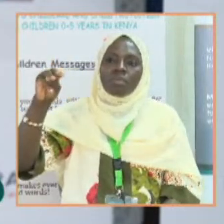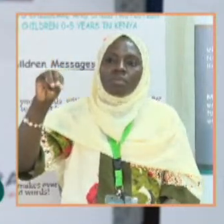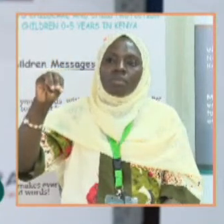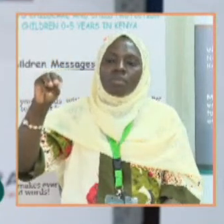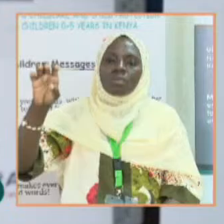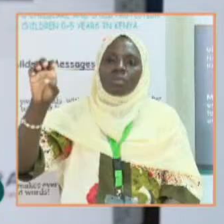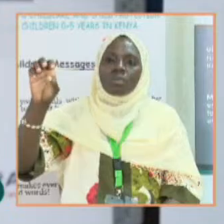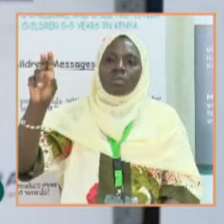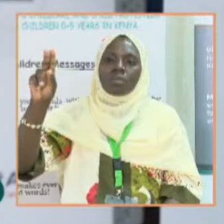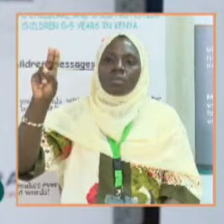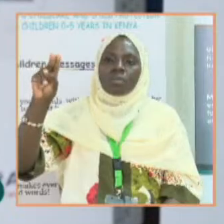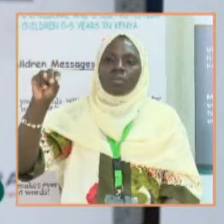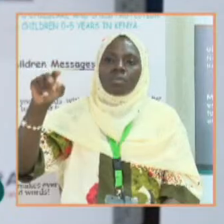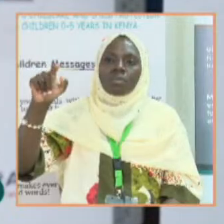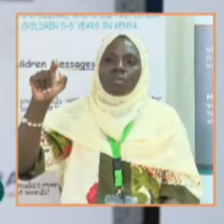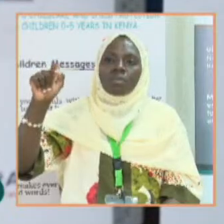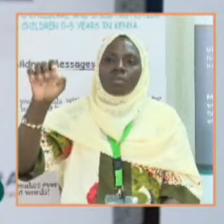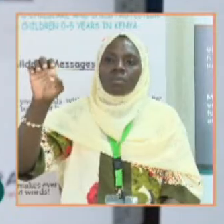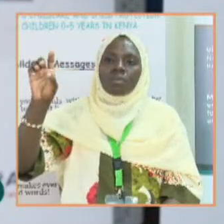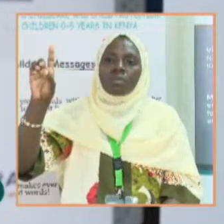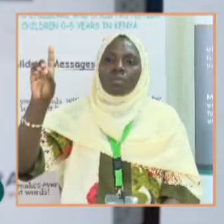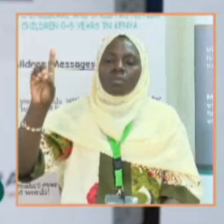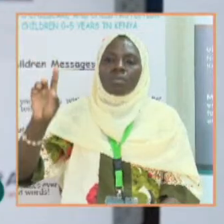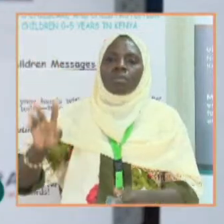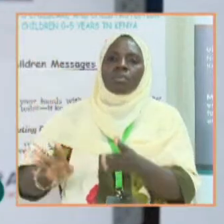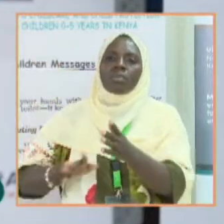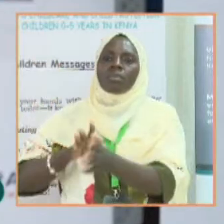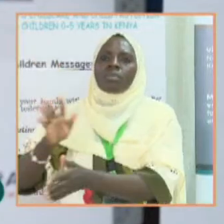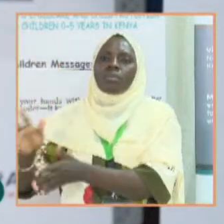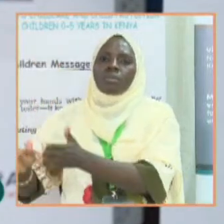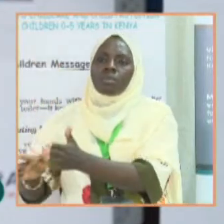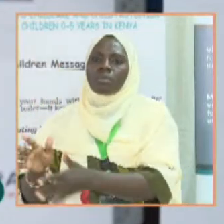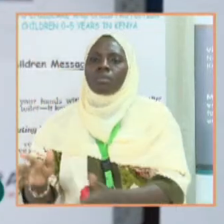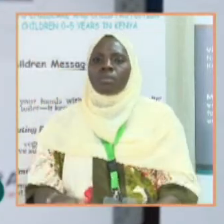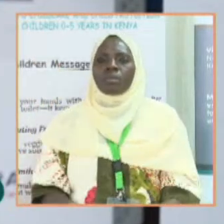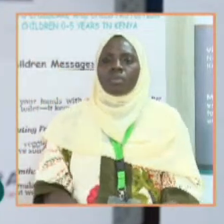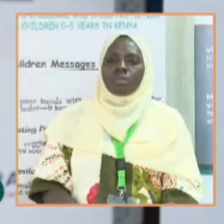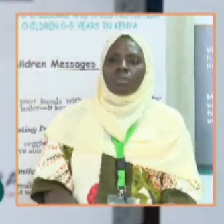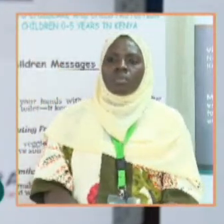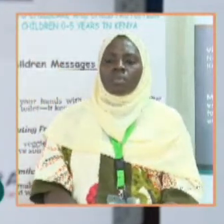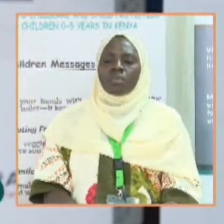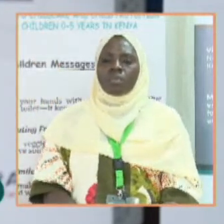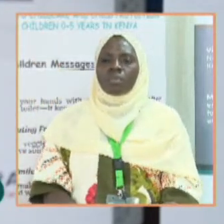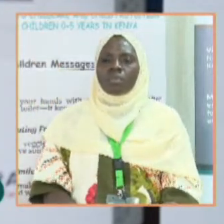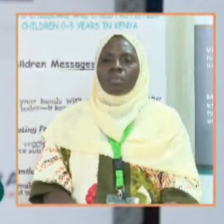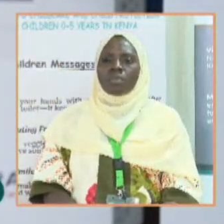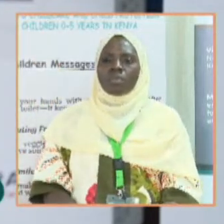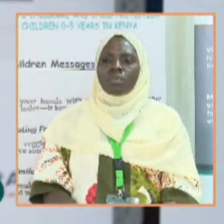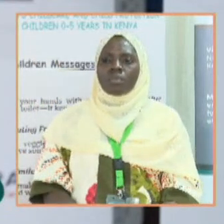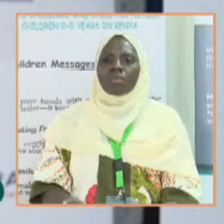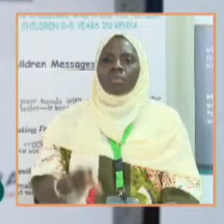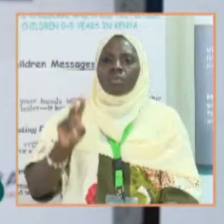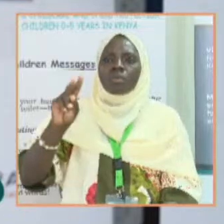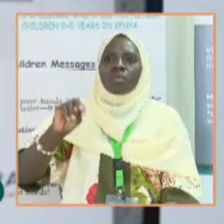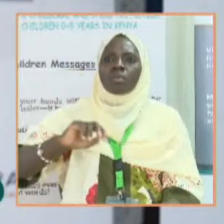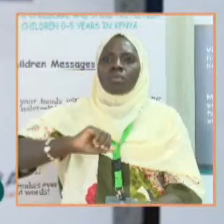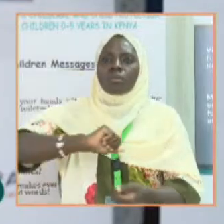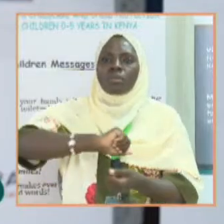departments, and we also have, in some cases, outdated information. Lack of integration across sectors and reporting delays was also a